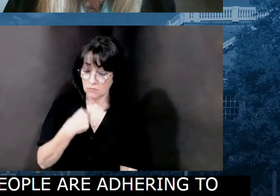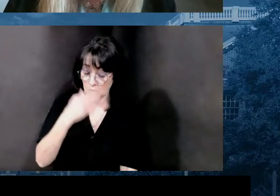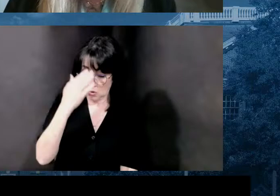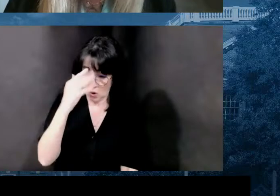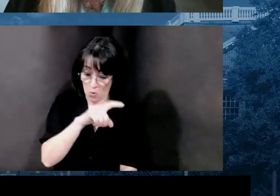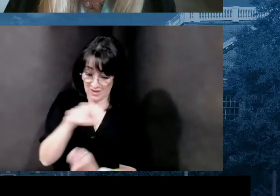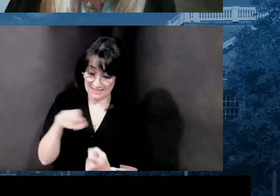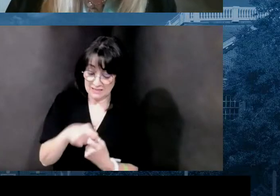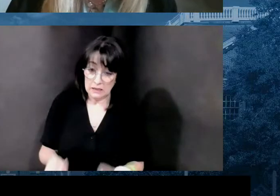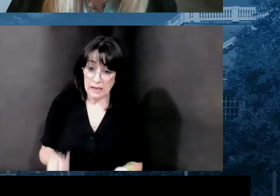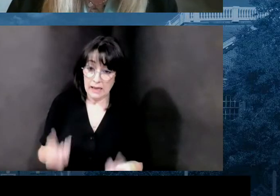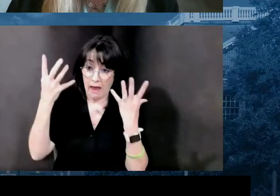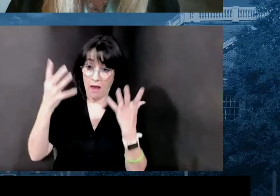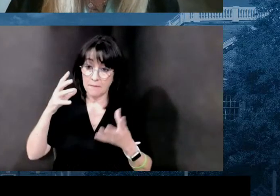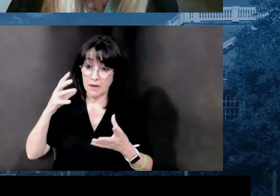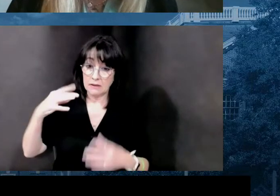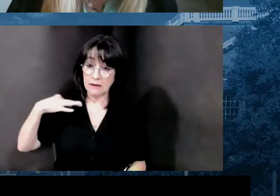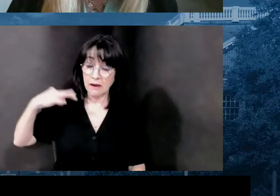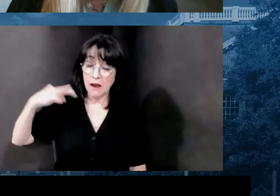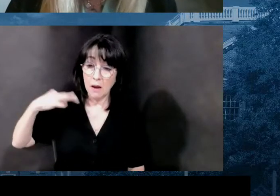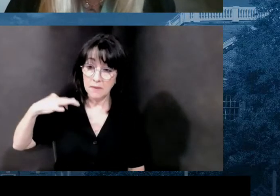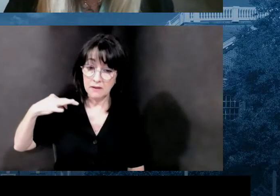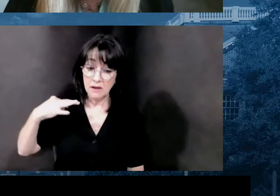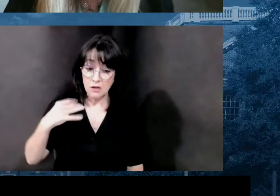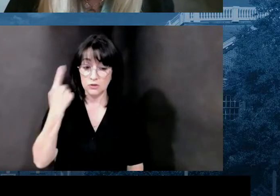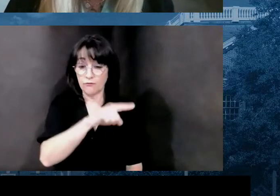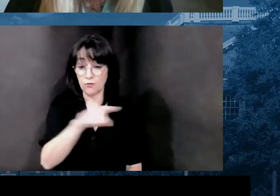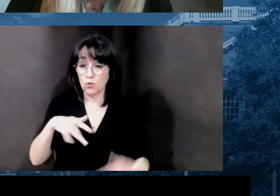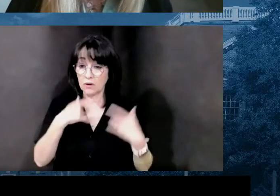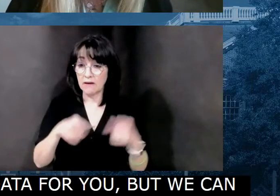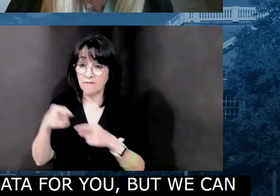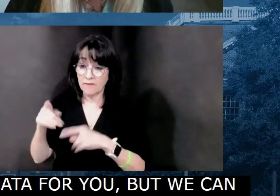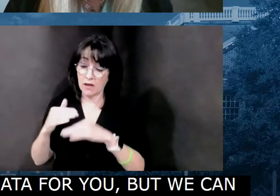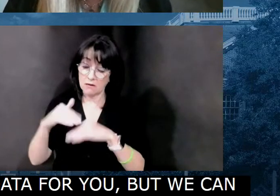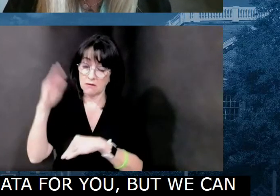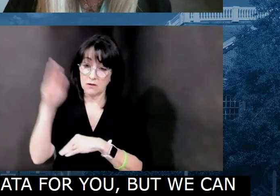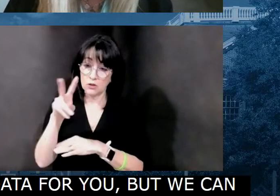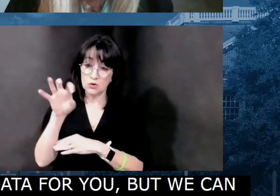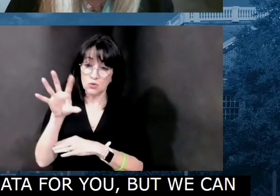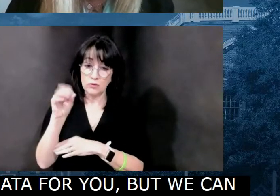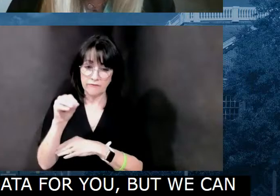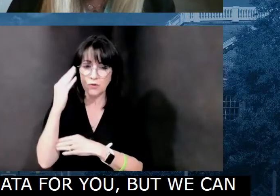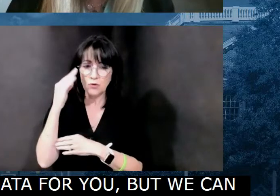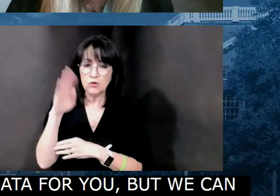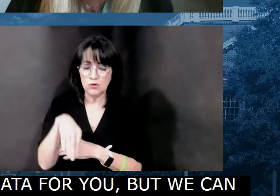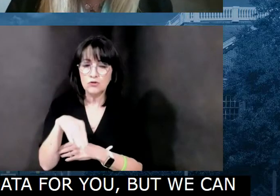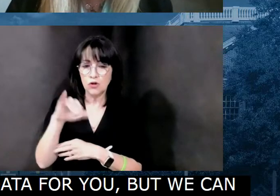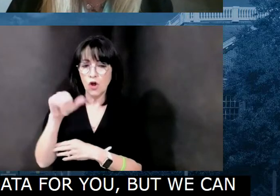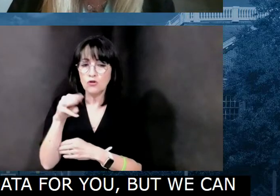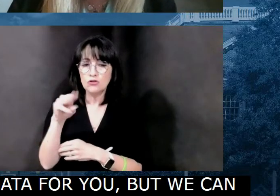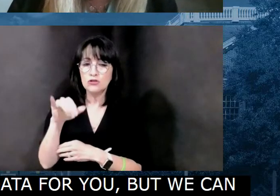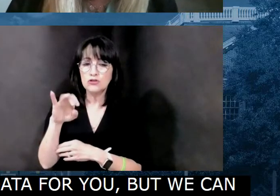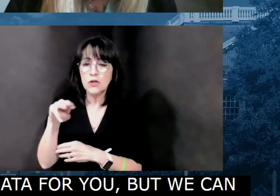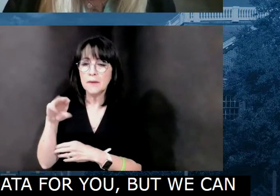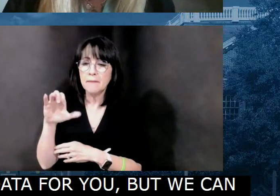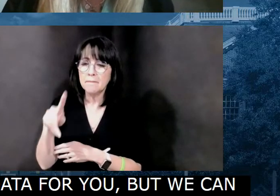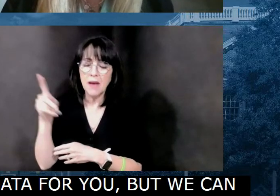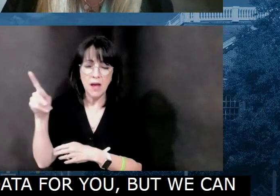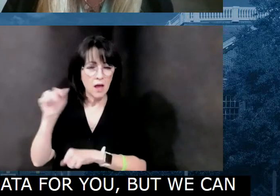have been for events over 250, but I know Jamie Mack and our team works really hard with